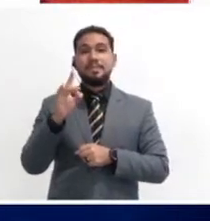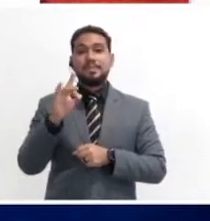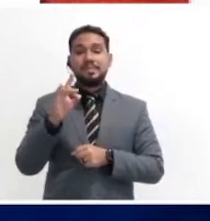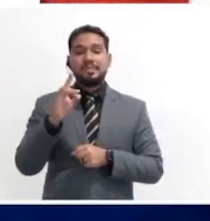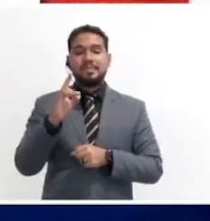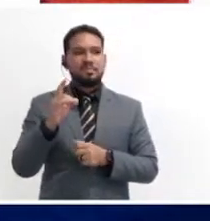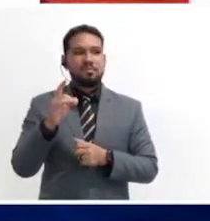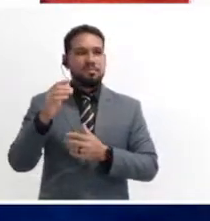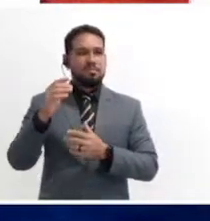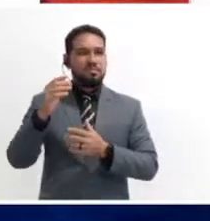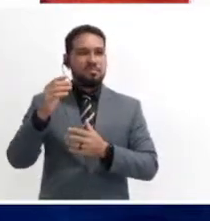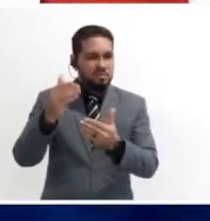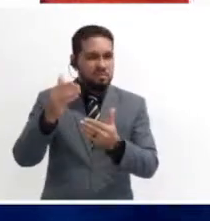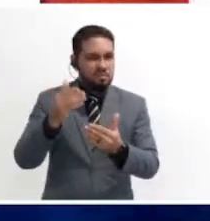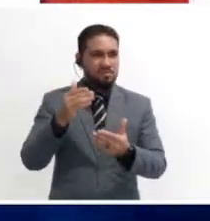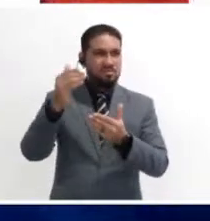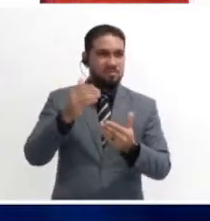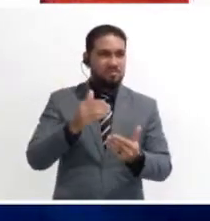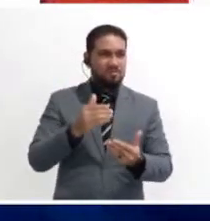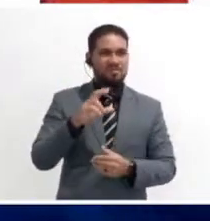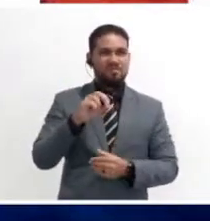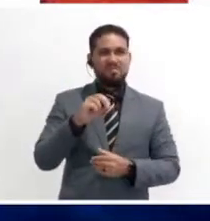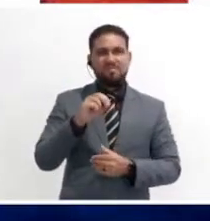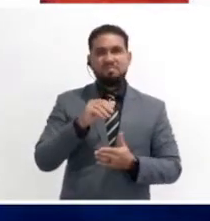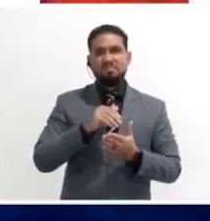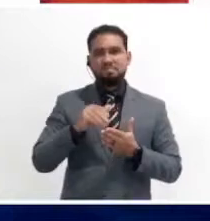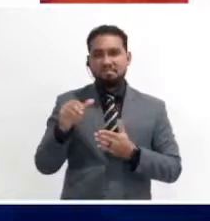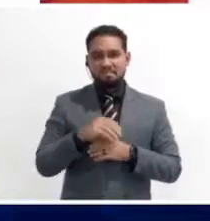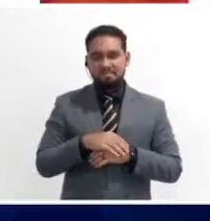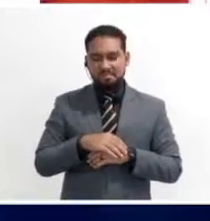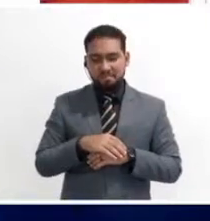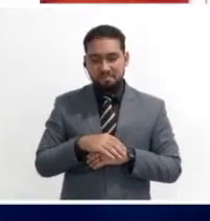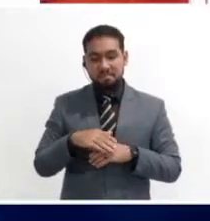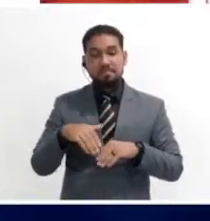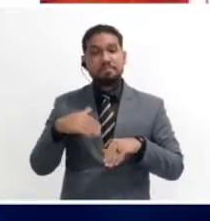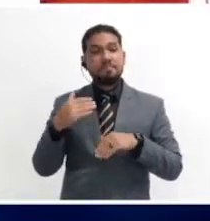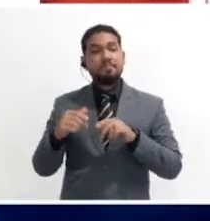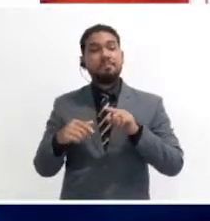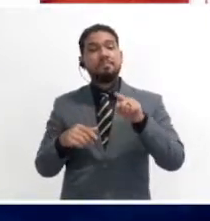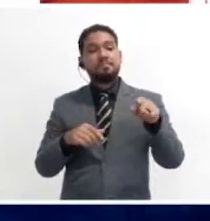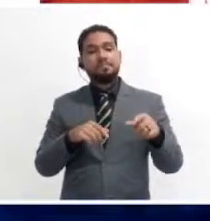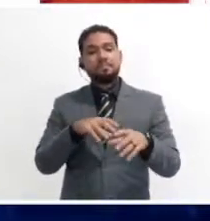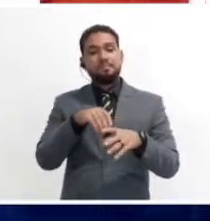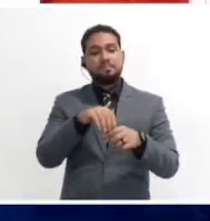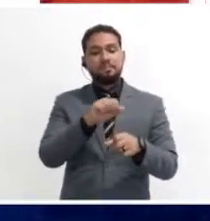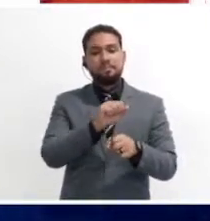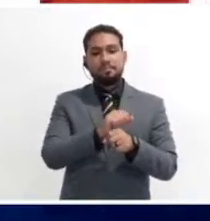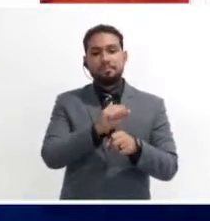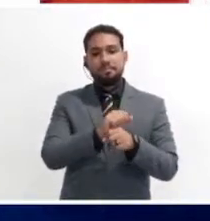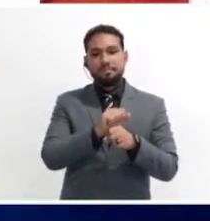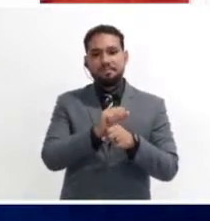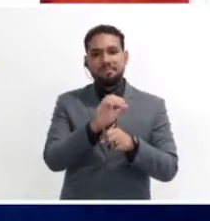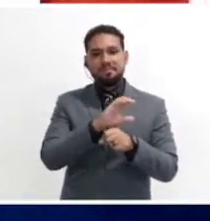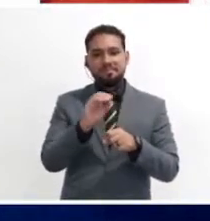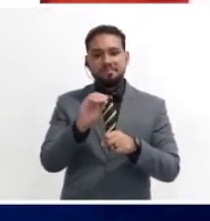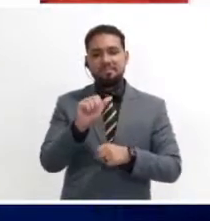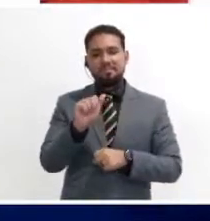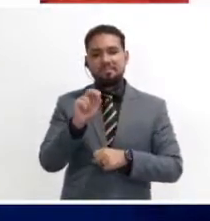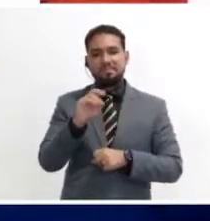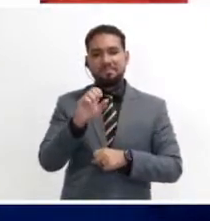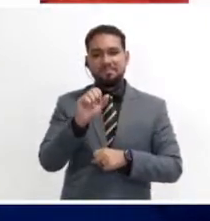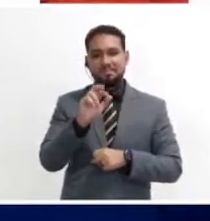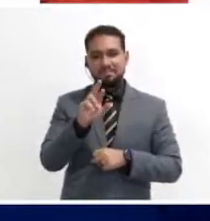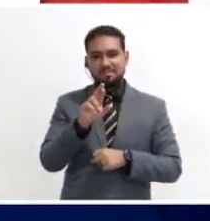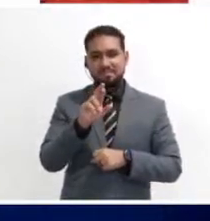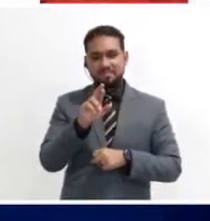was at Amcor, when we would talk about one of our product lines and its unit volume, we would talk